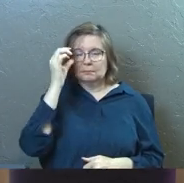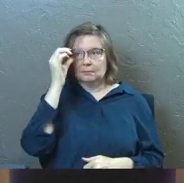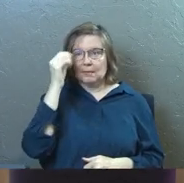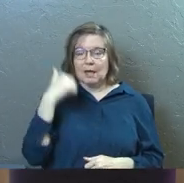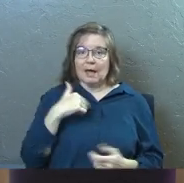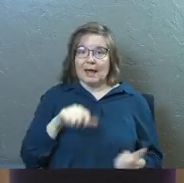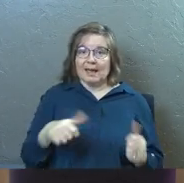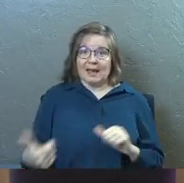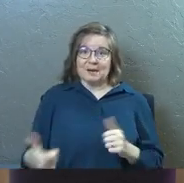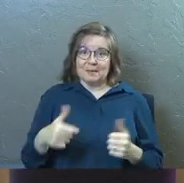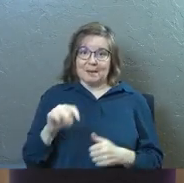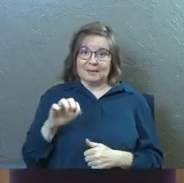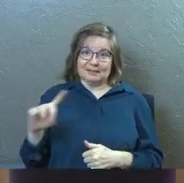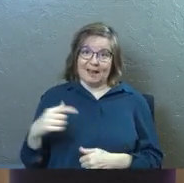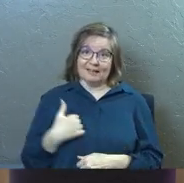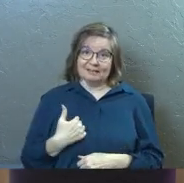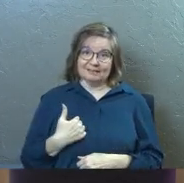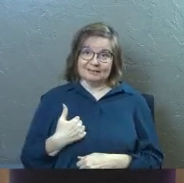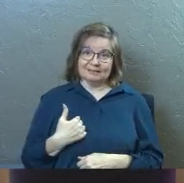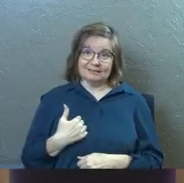And I get to baptize Todd.